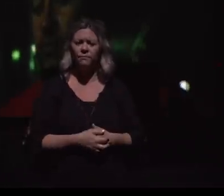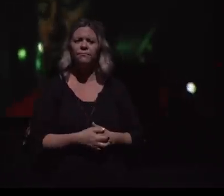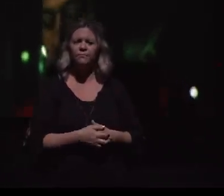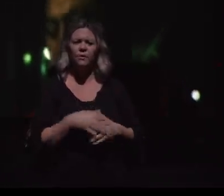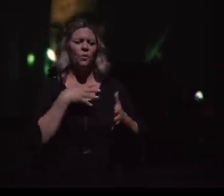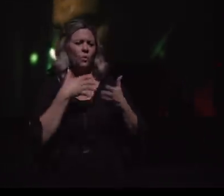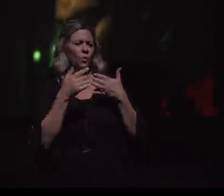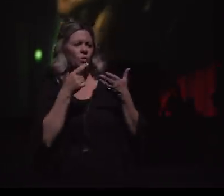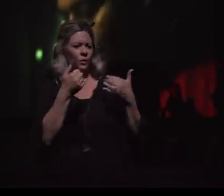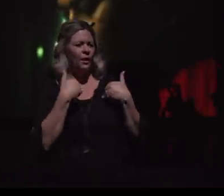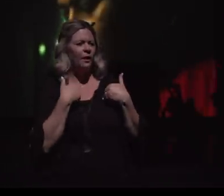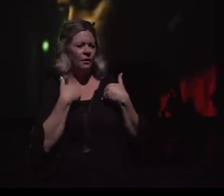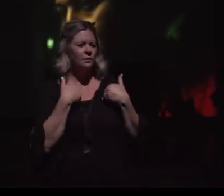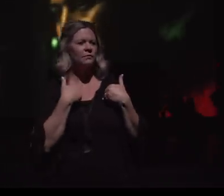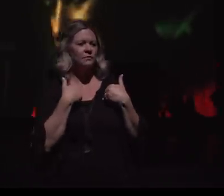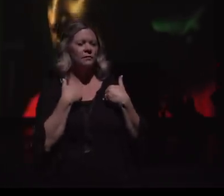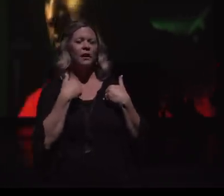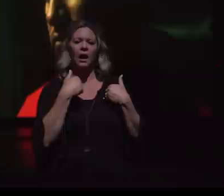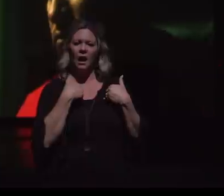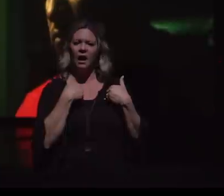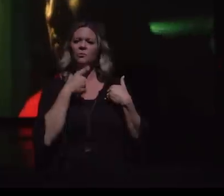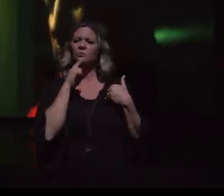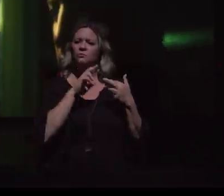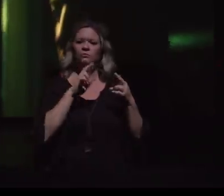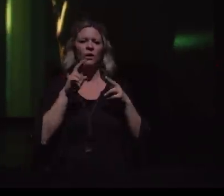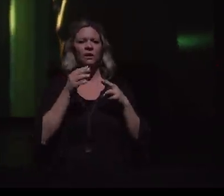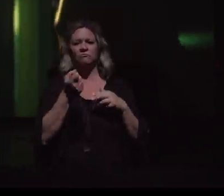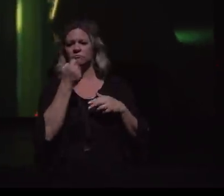Like whatever you had, I was down.